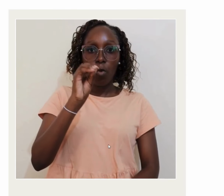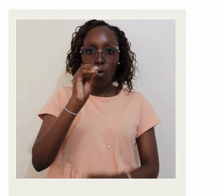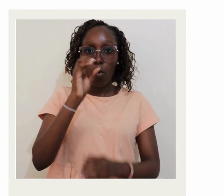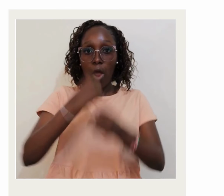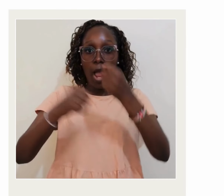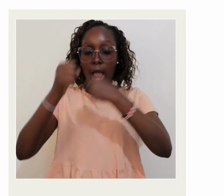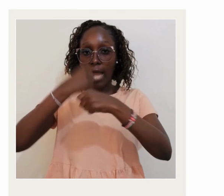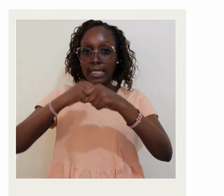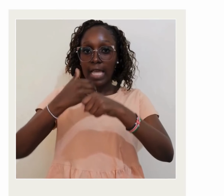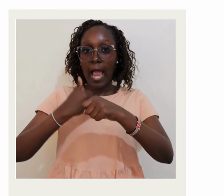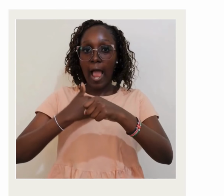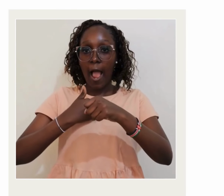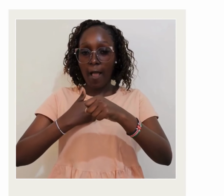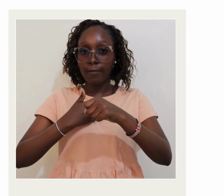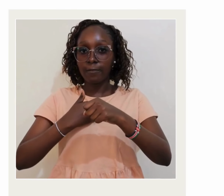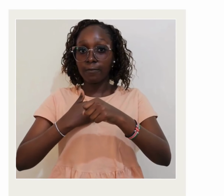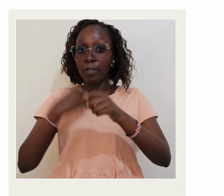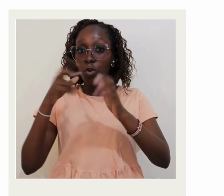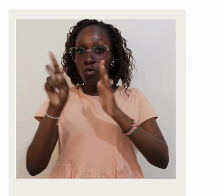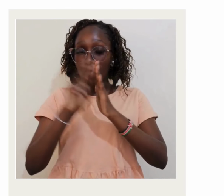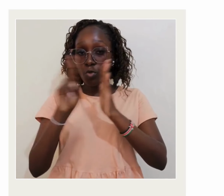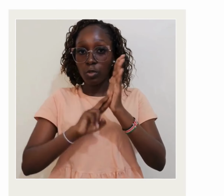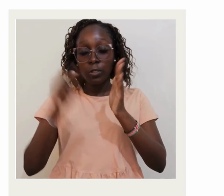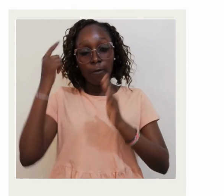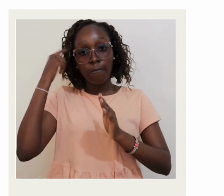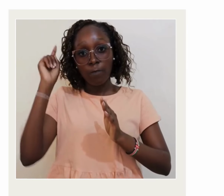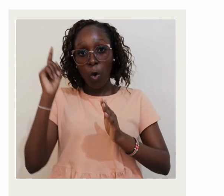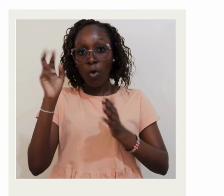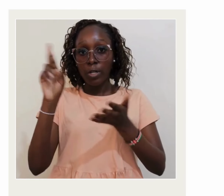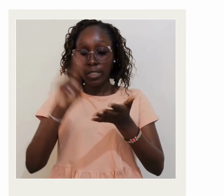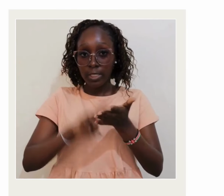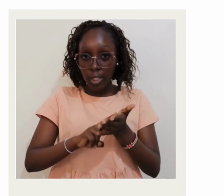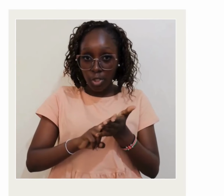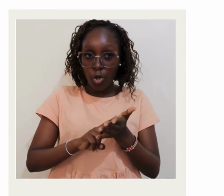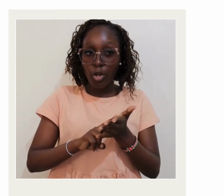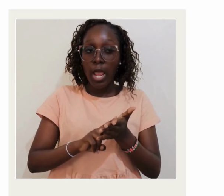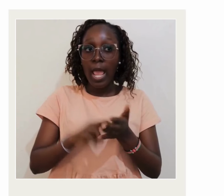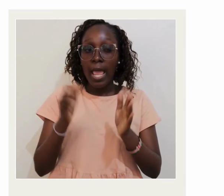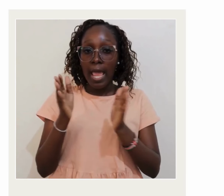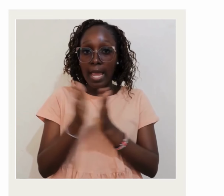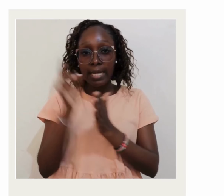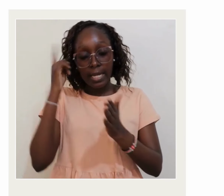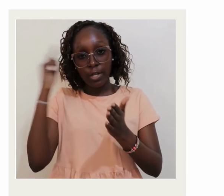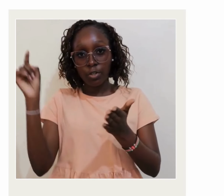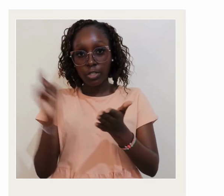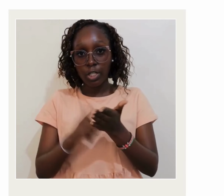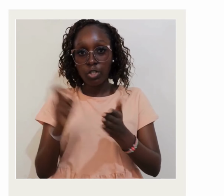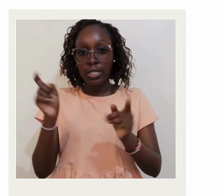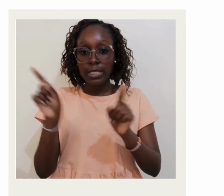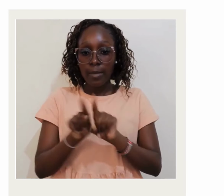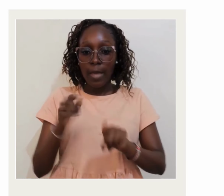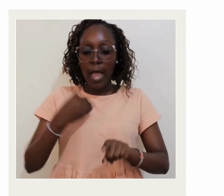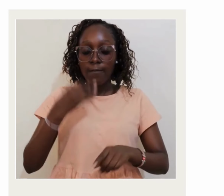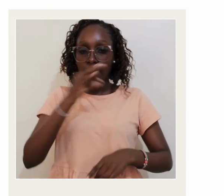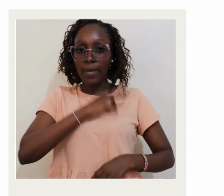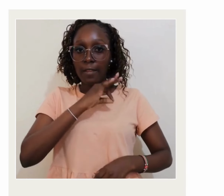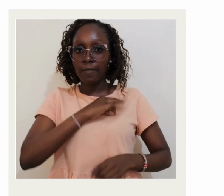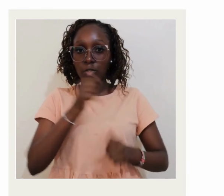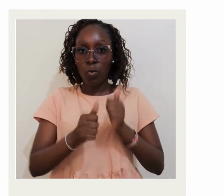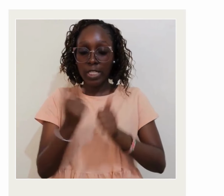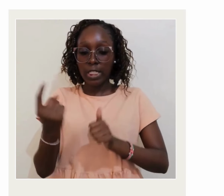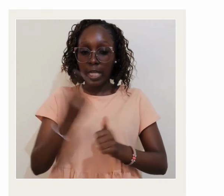The PBO Act sets preconditions for registration and recognition and the benefits that come